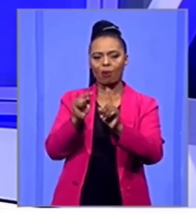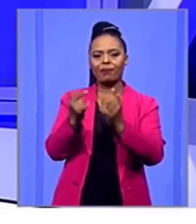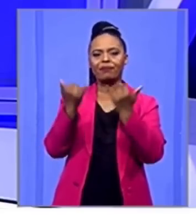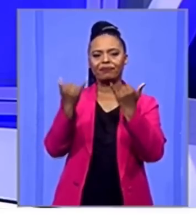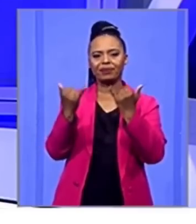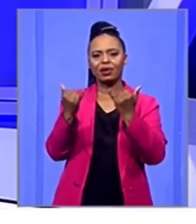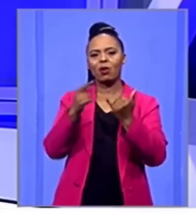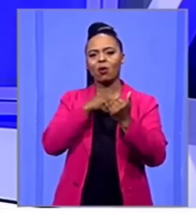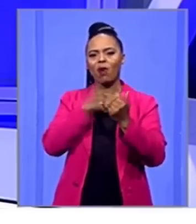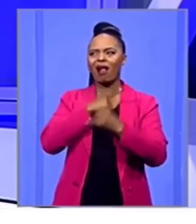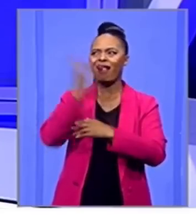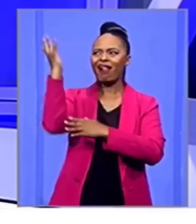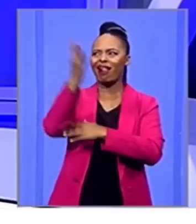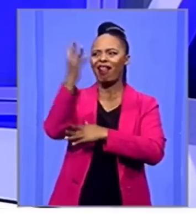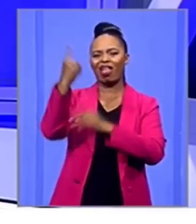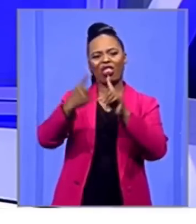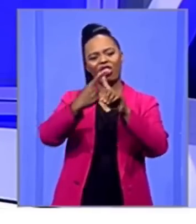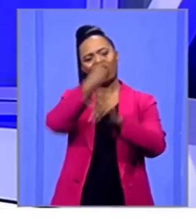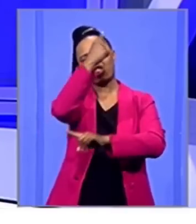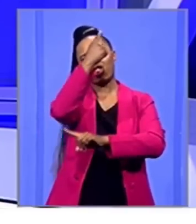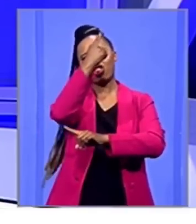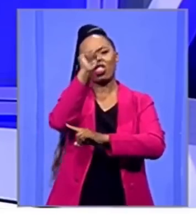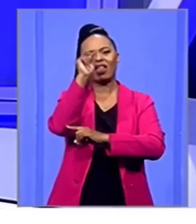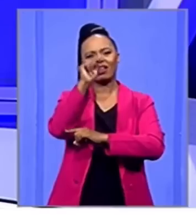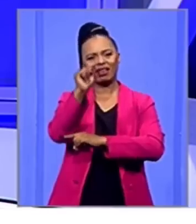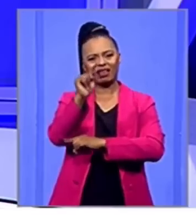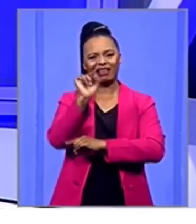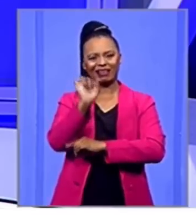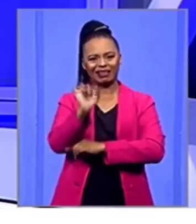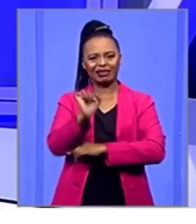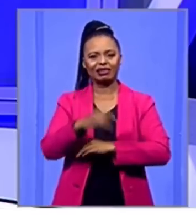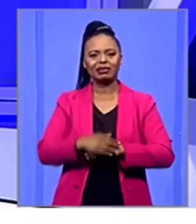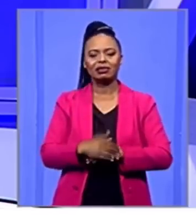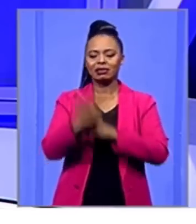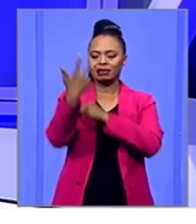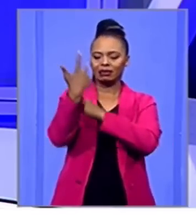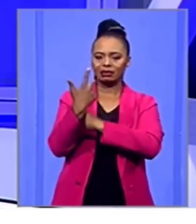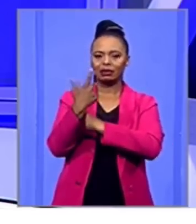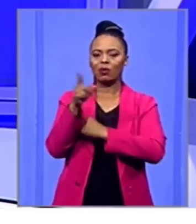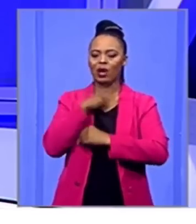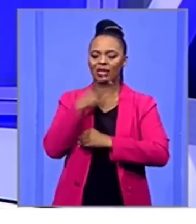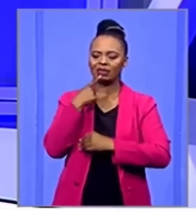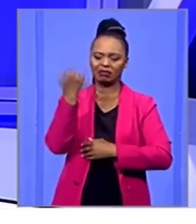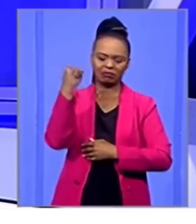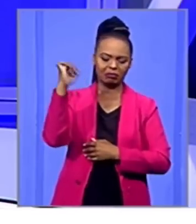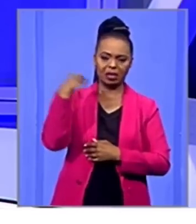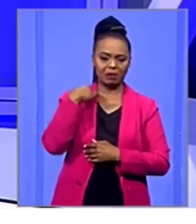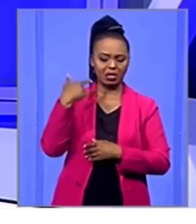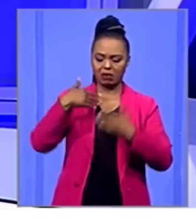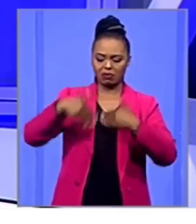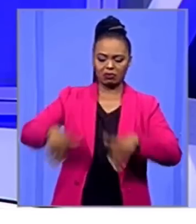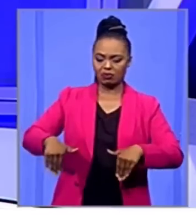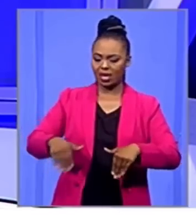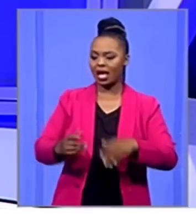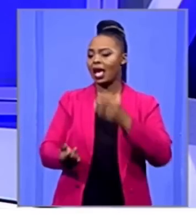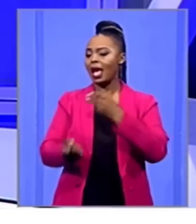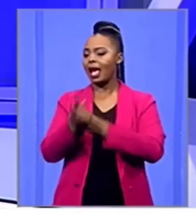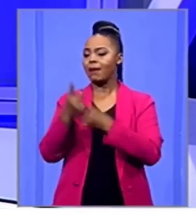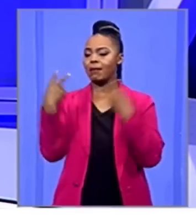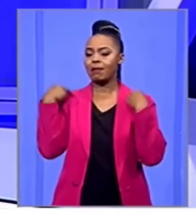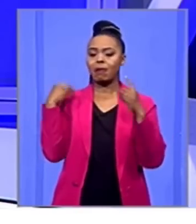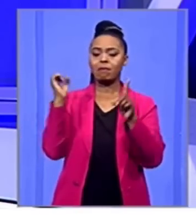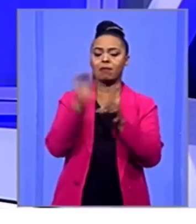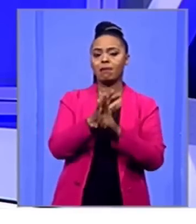lahletša setšhaba morago ga gore a lokolle sengwalwa e le ge a latola gore o be a se gona nakong ya tlhaselo